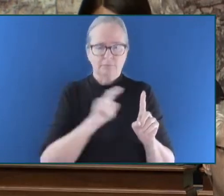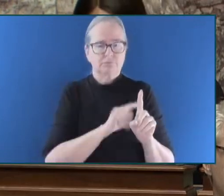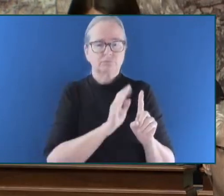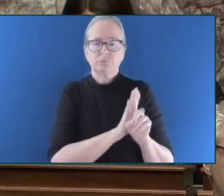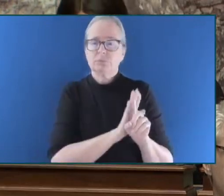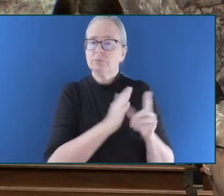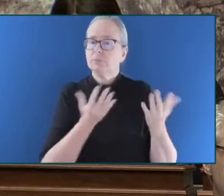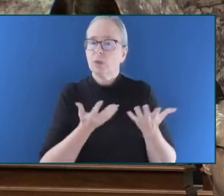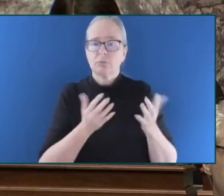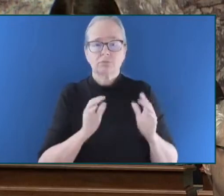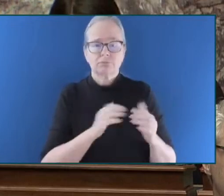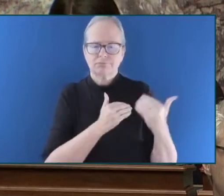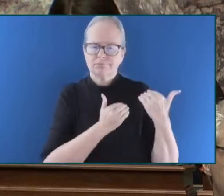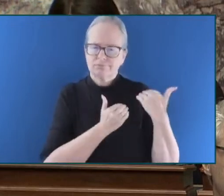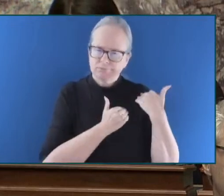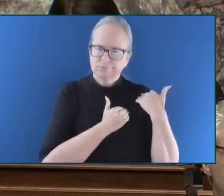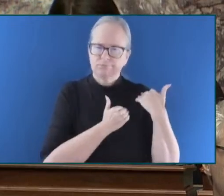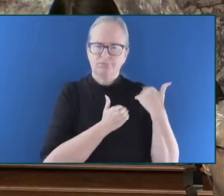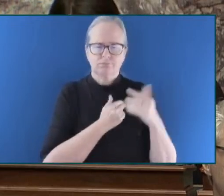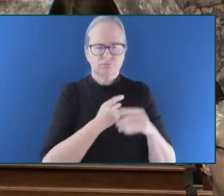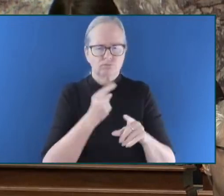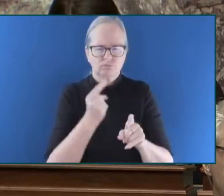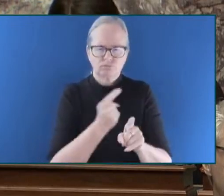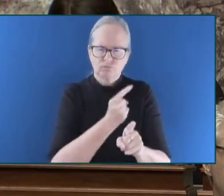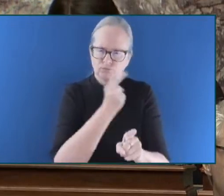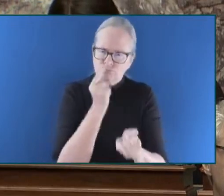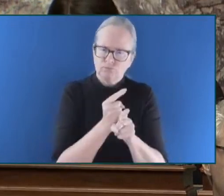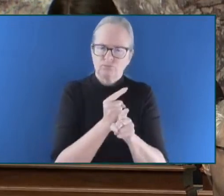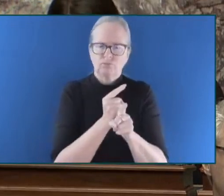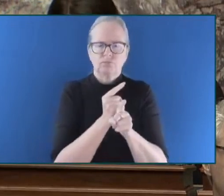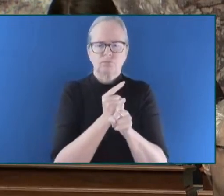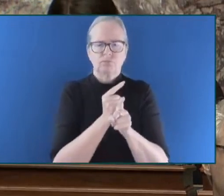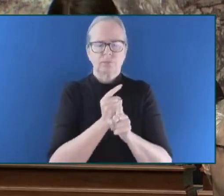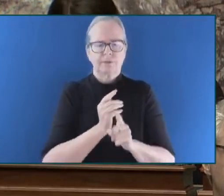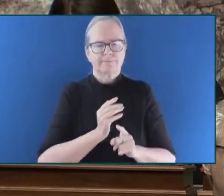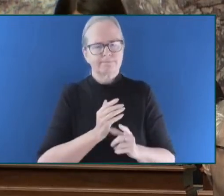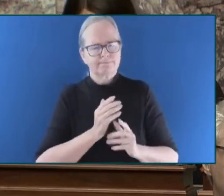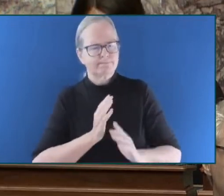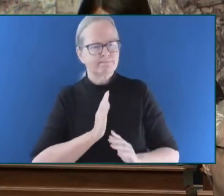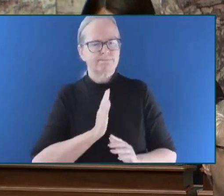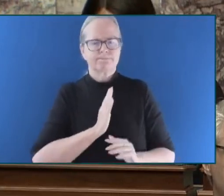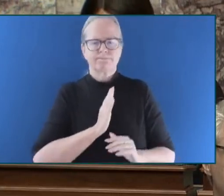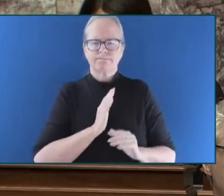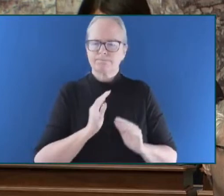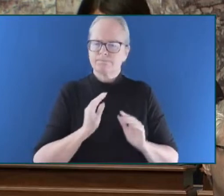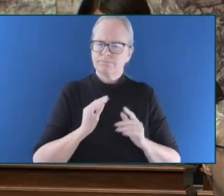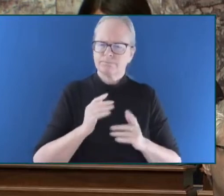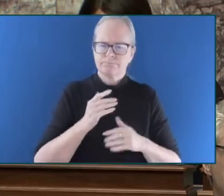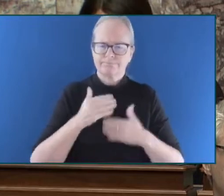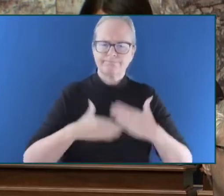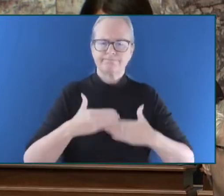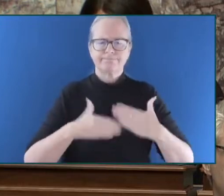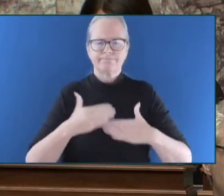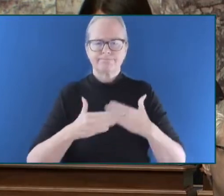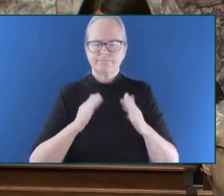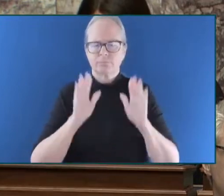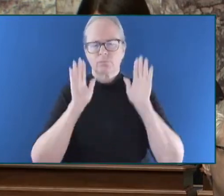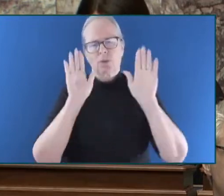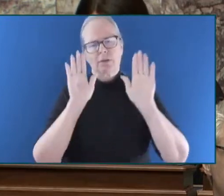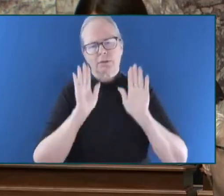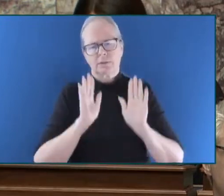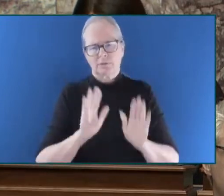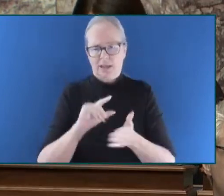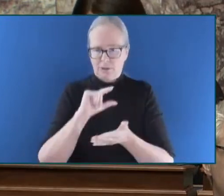conscientiousness, and poise. Right out of high school, Connie was hired, and it was then the Ministry of Deregulation in